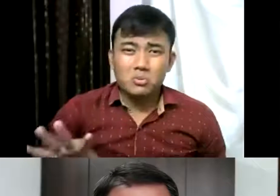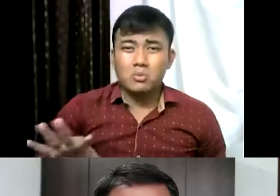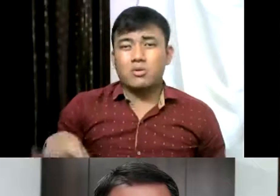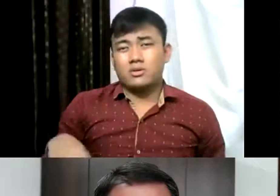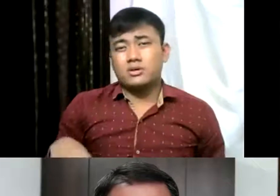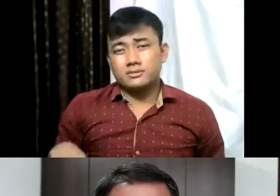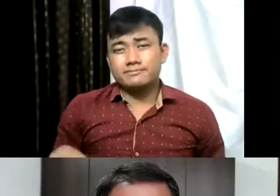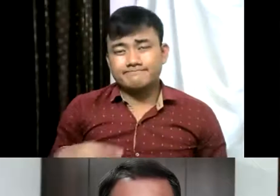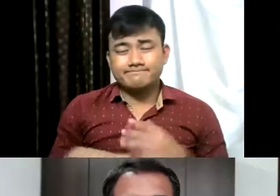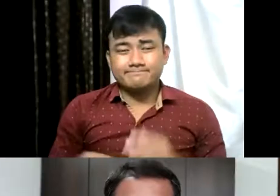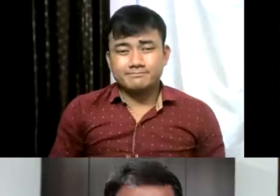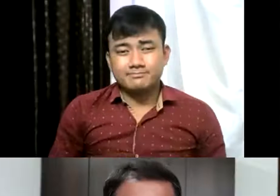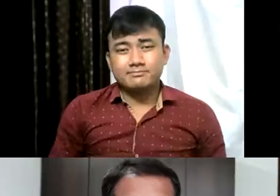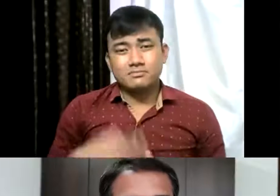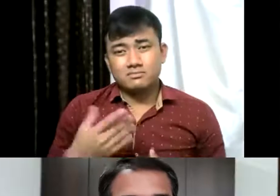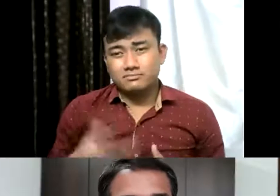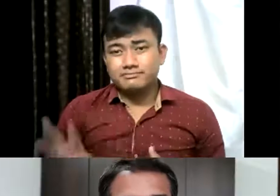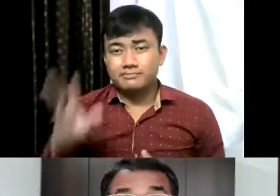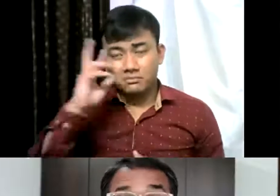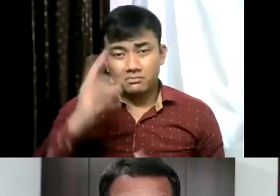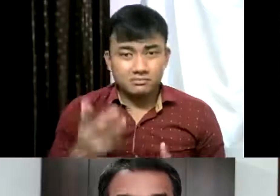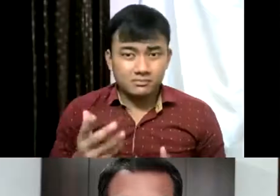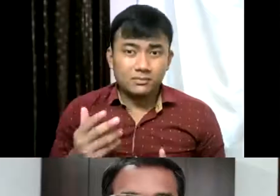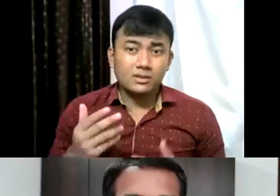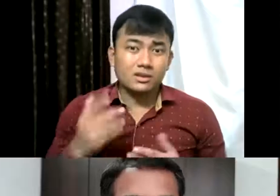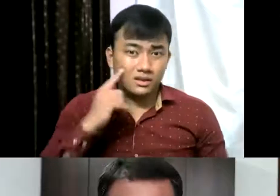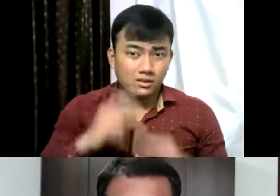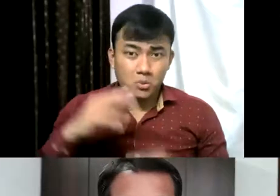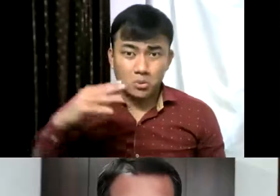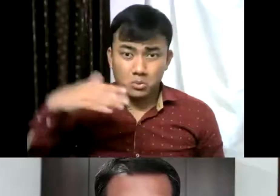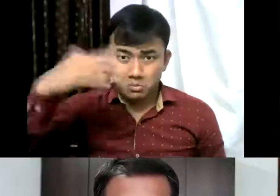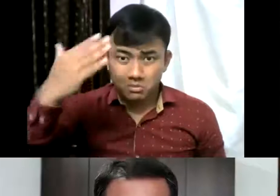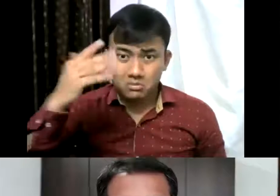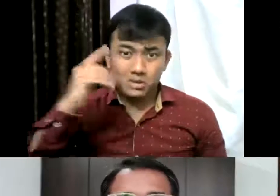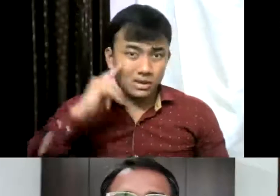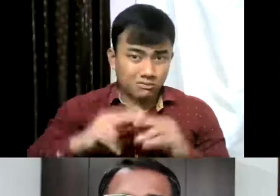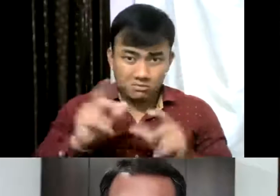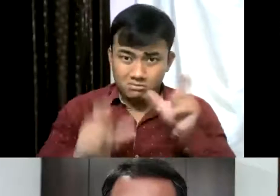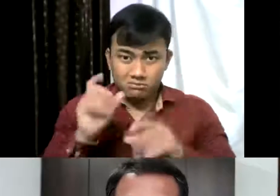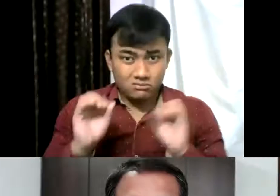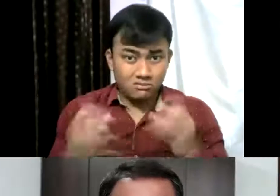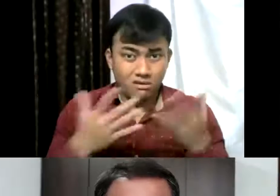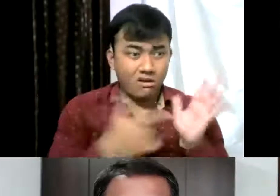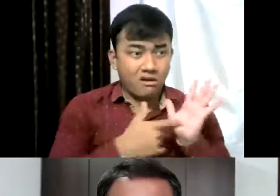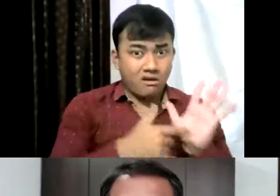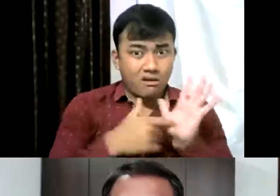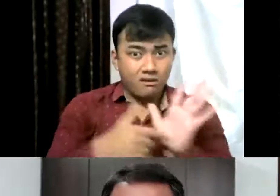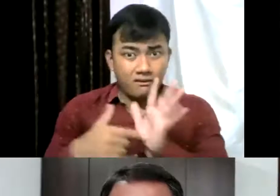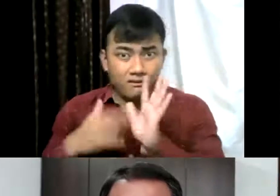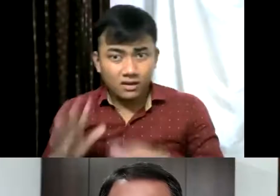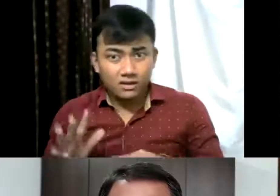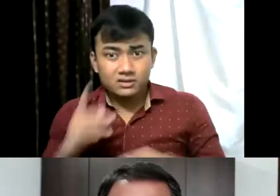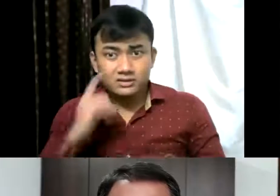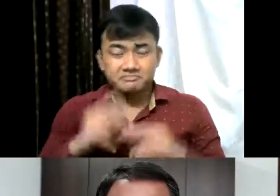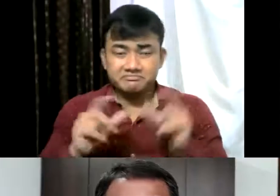ugly. So unfortunately, in the heat of the moment, all pun intended, in the heat of the moment, while people are